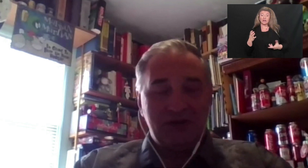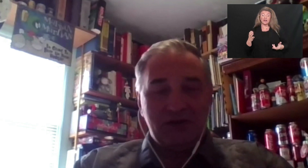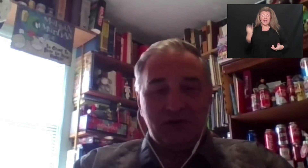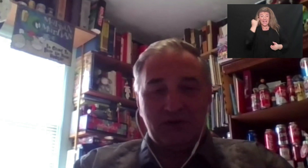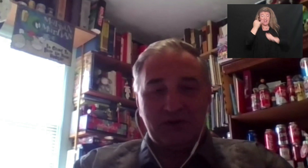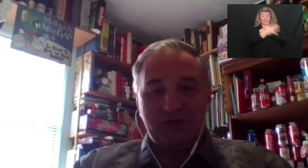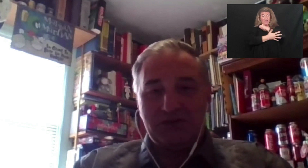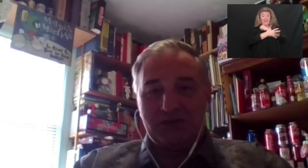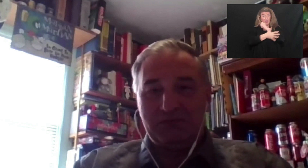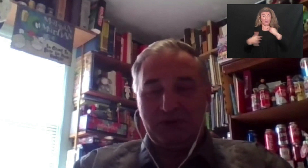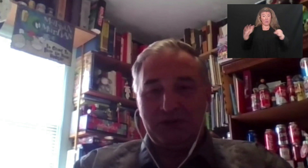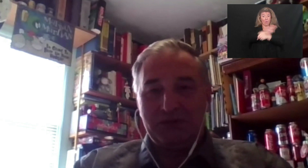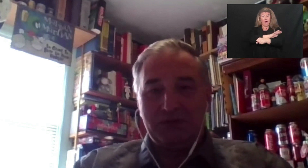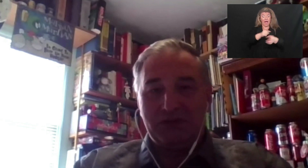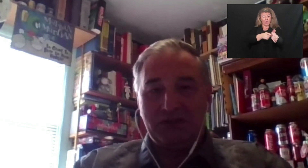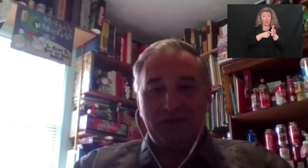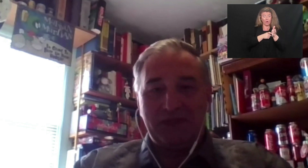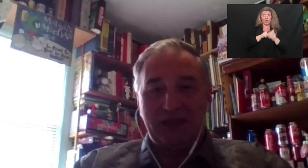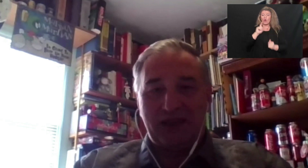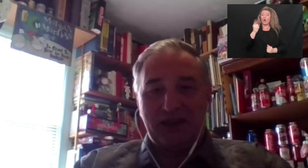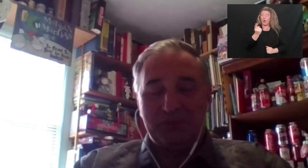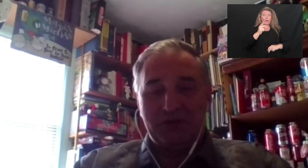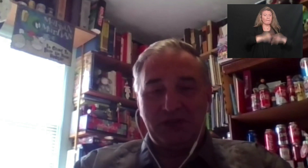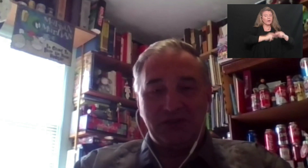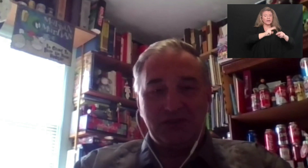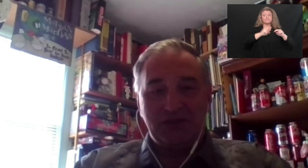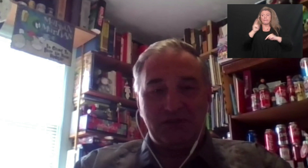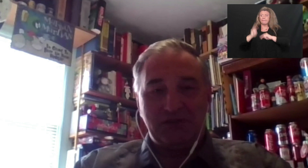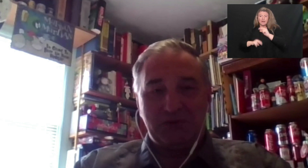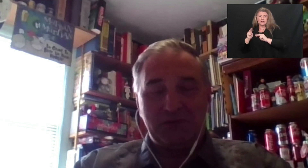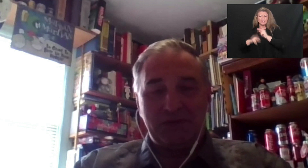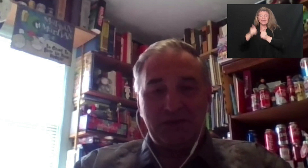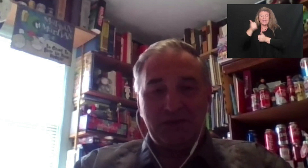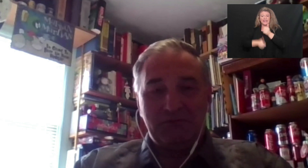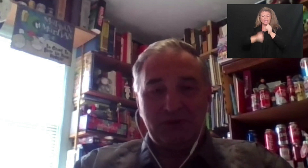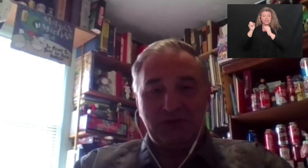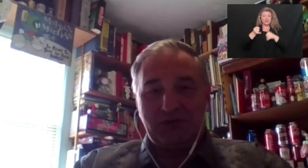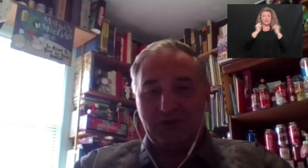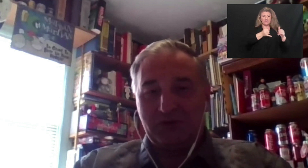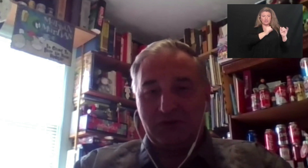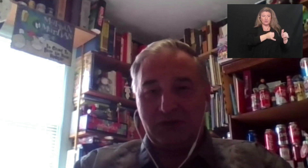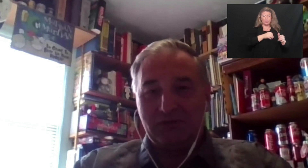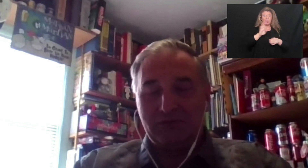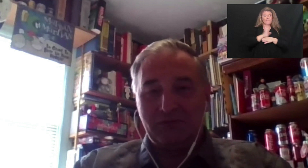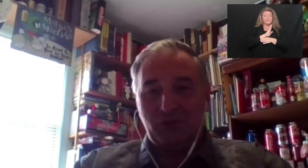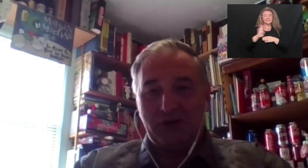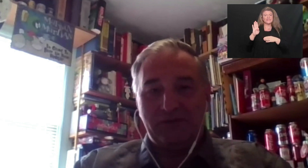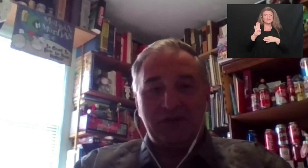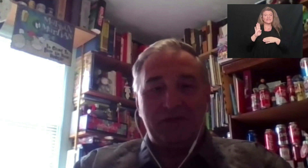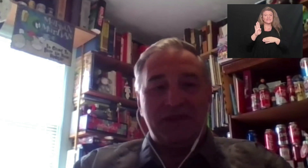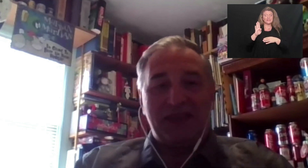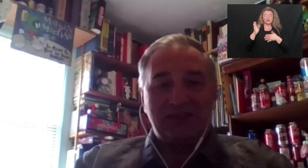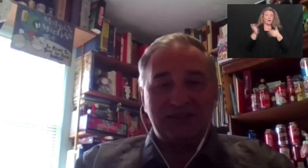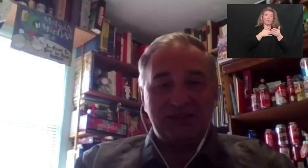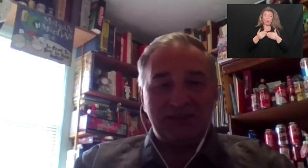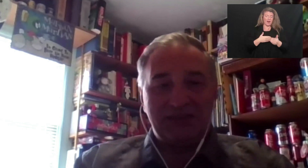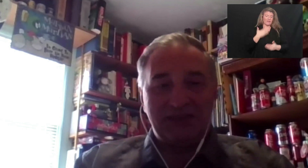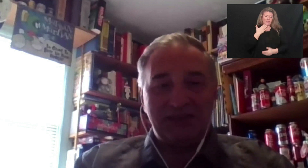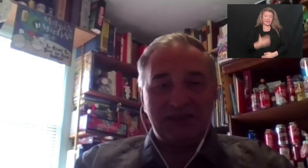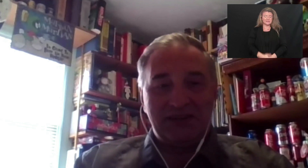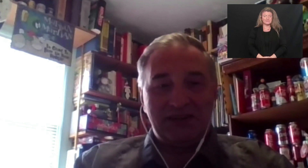order, or is it just building to building? Up to each individual business or whatever.